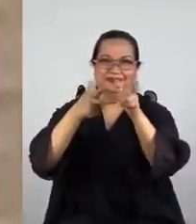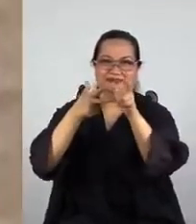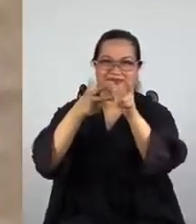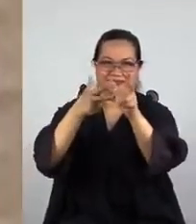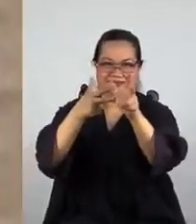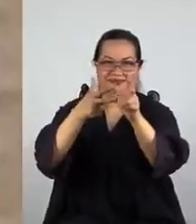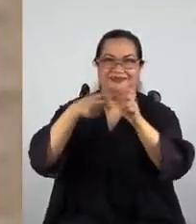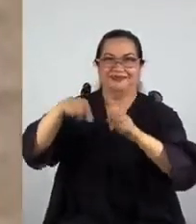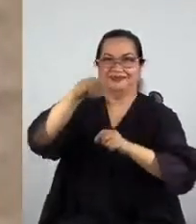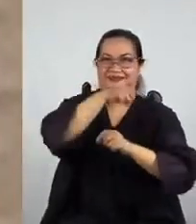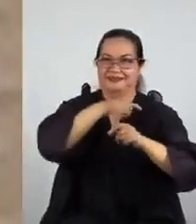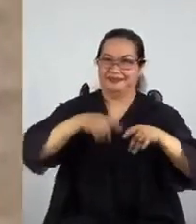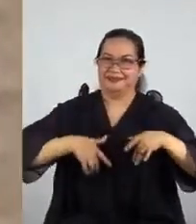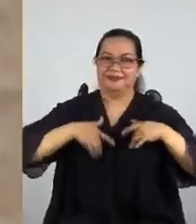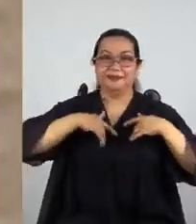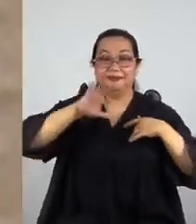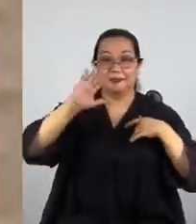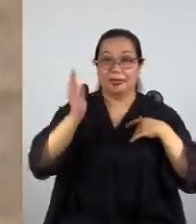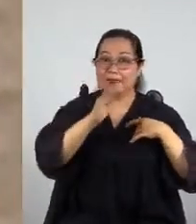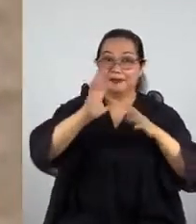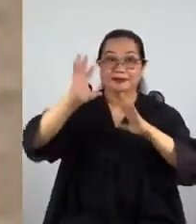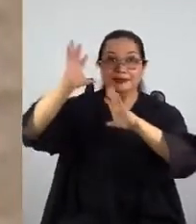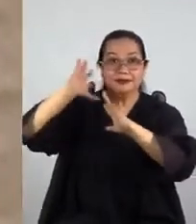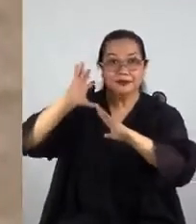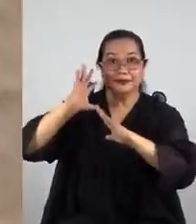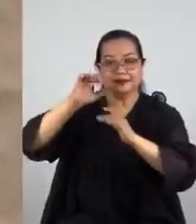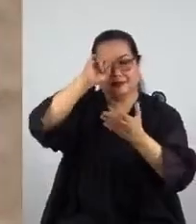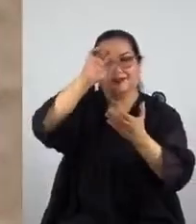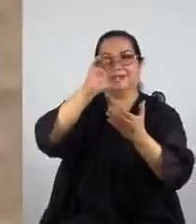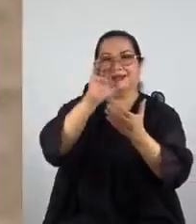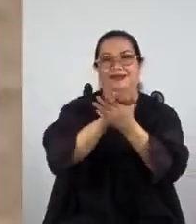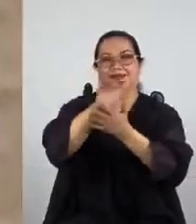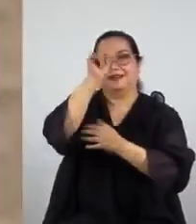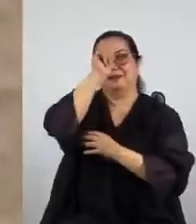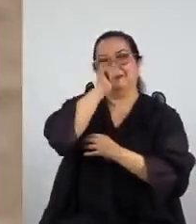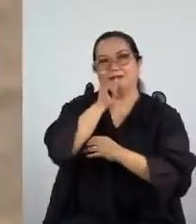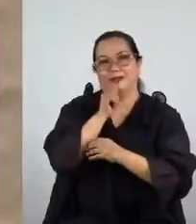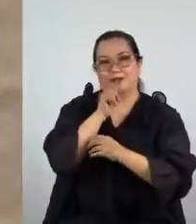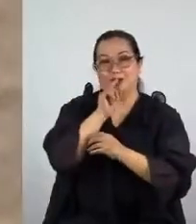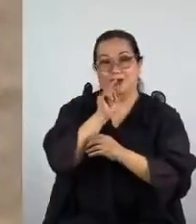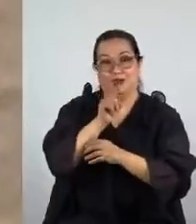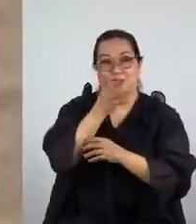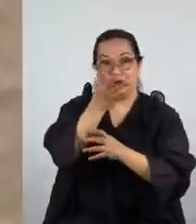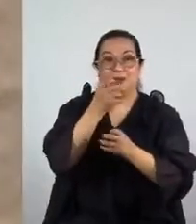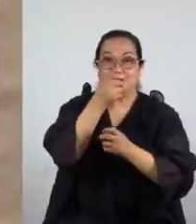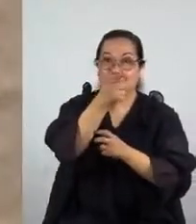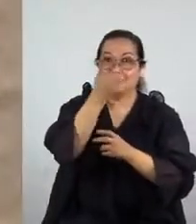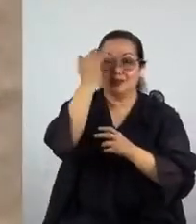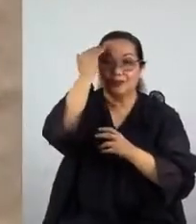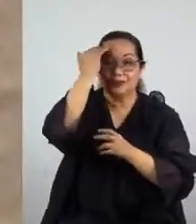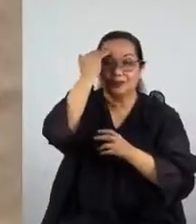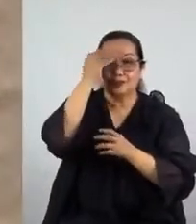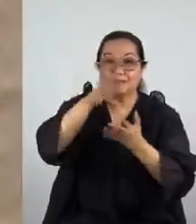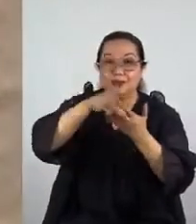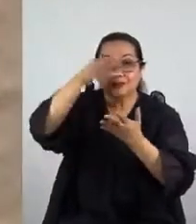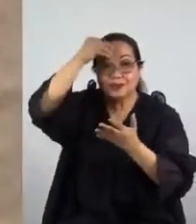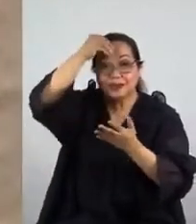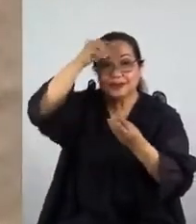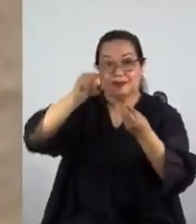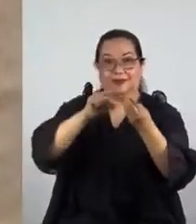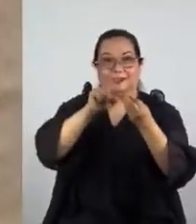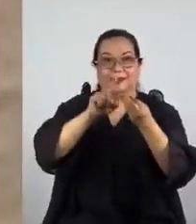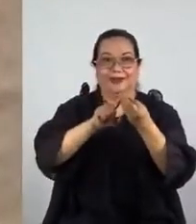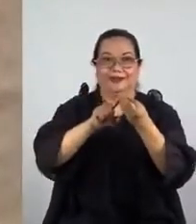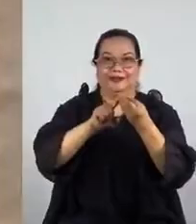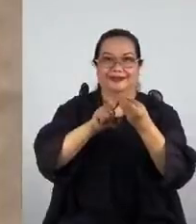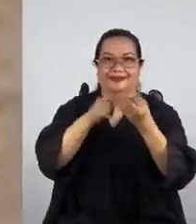own races. Now, like the saints of old, believers endure. This is a truth I want for you to learn in this